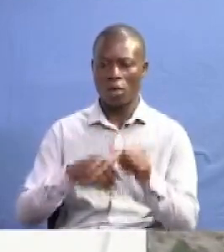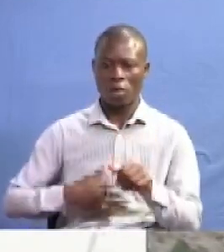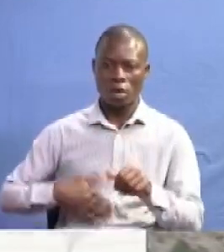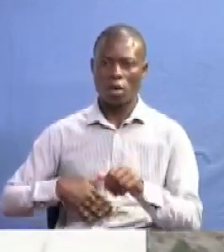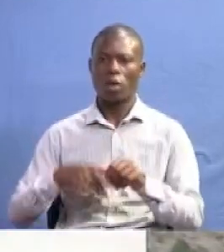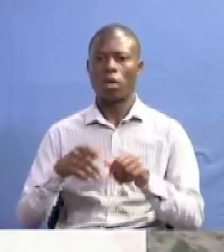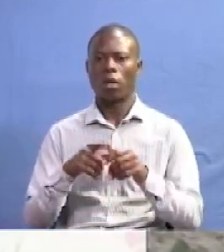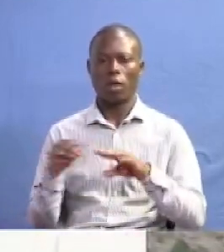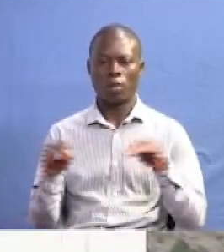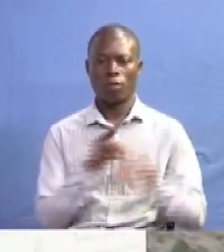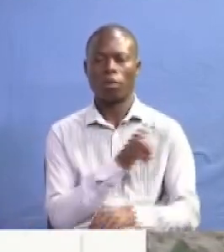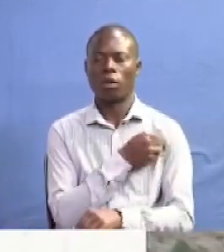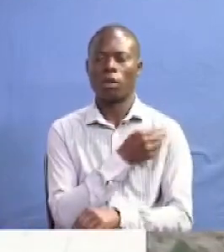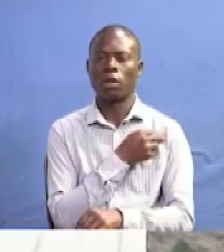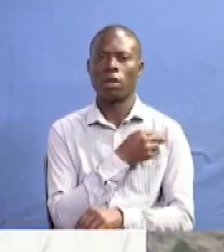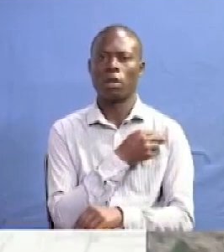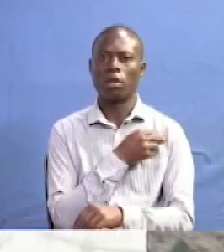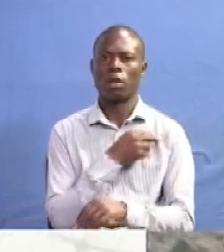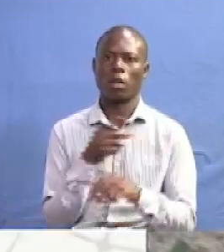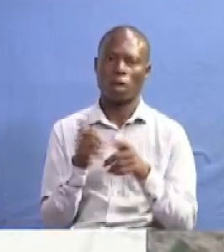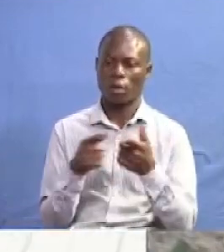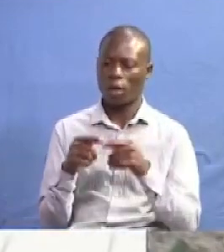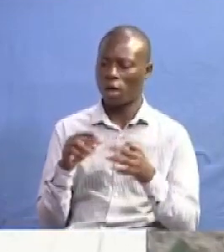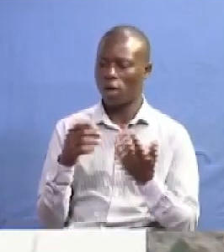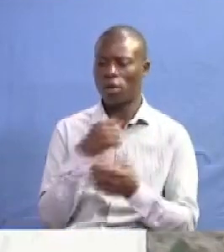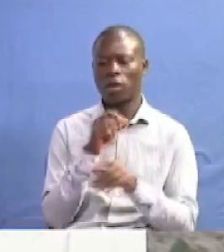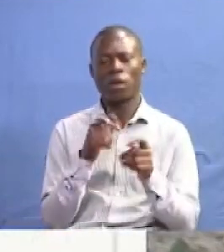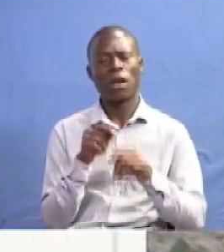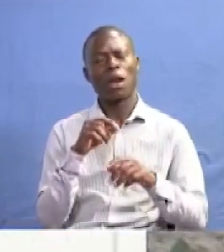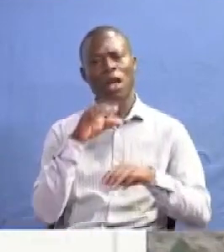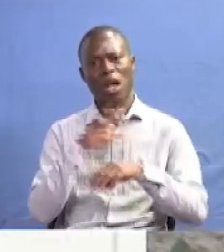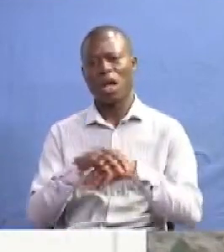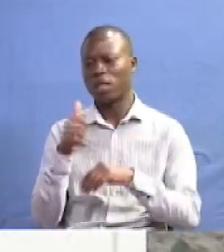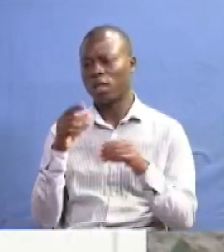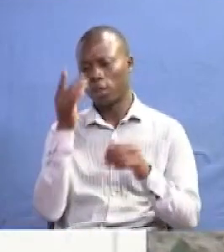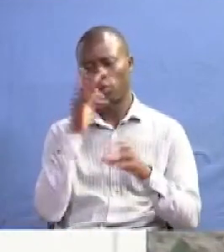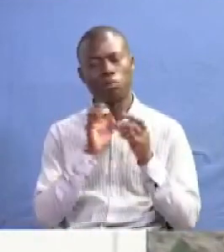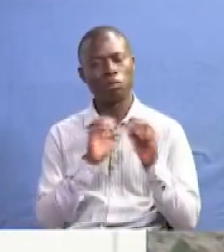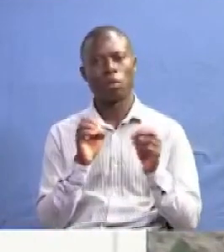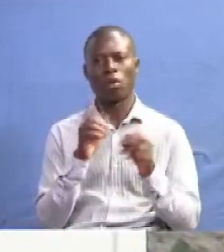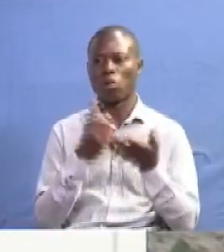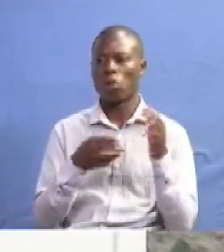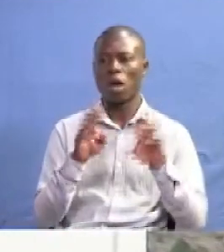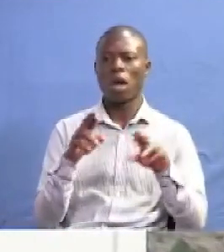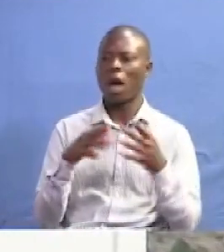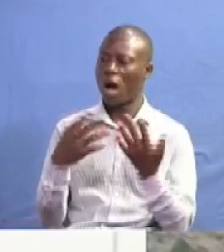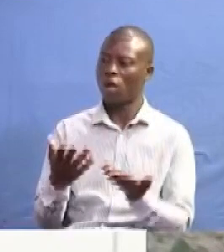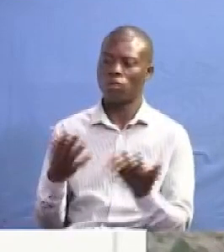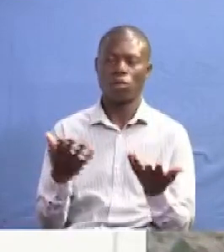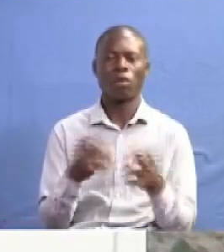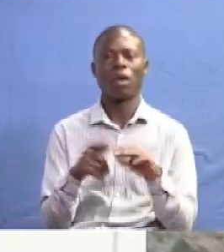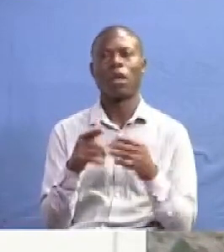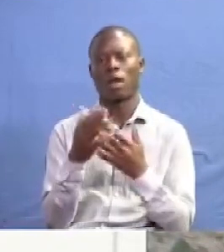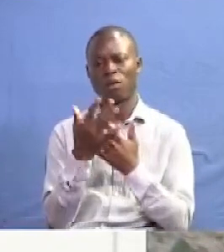went to the hospital, they did an ultrasound. They didn't find anything abnormal in the ultrasound other than what seemed to be some pooling of